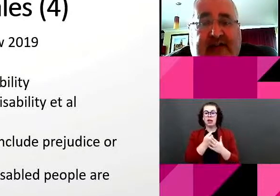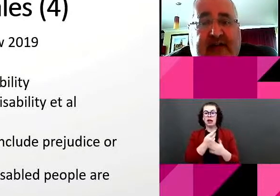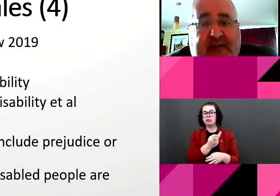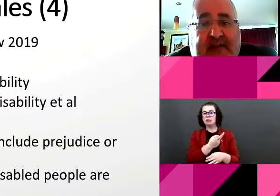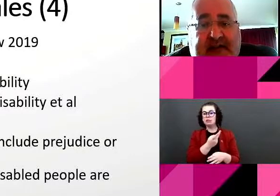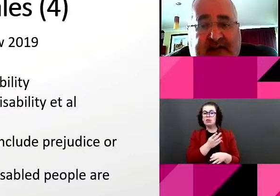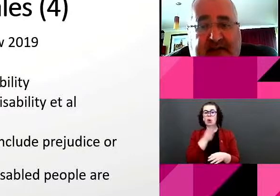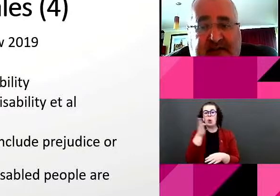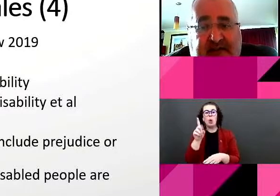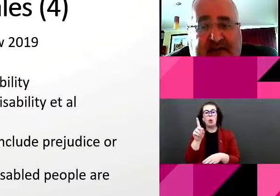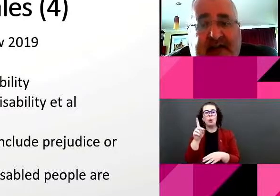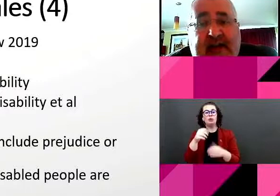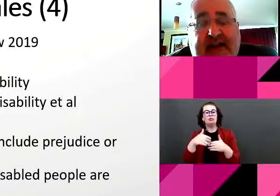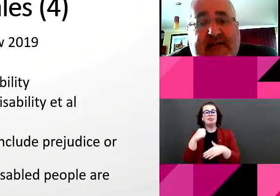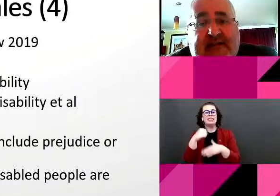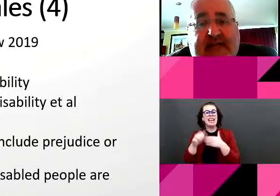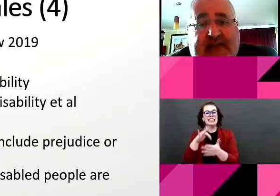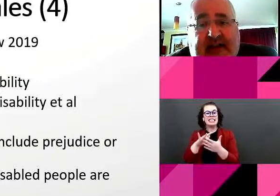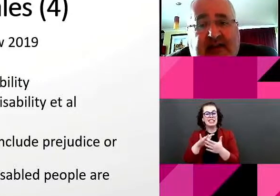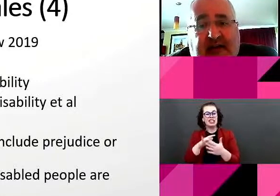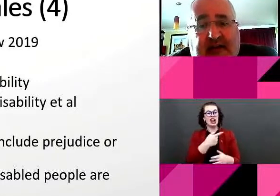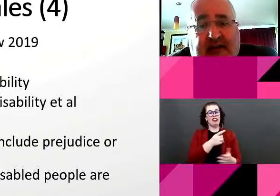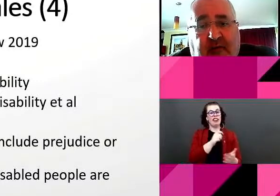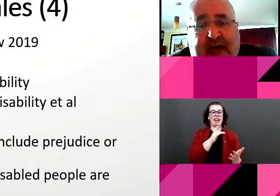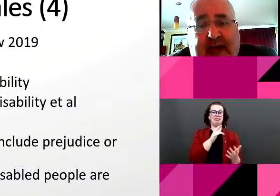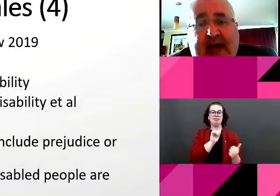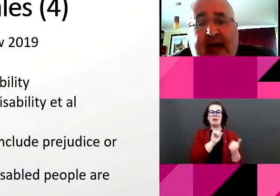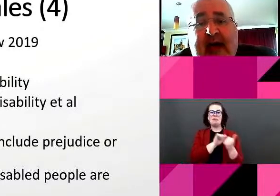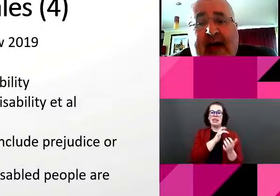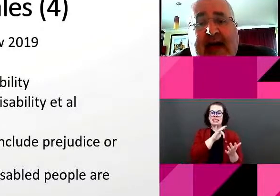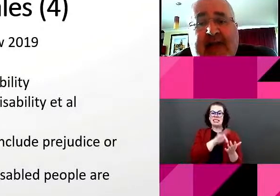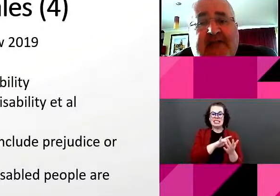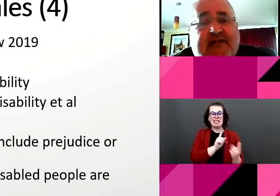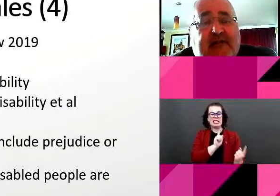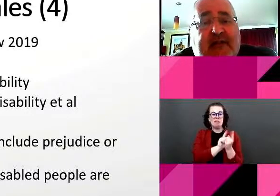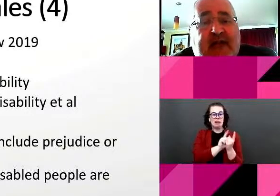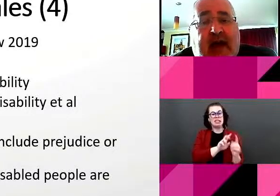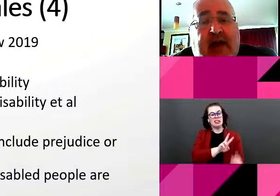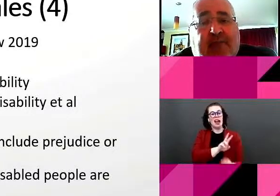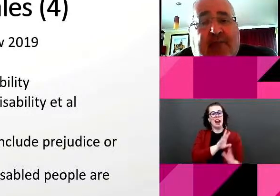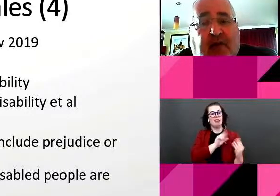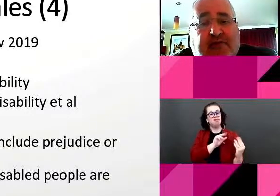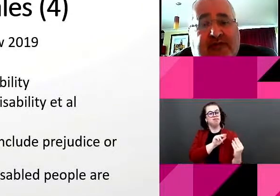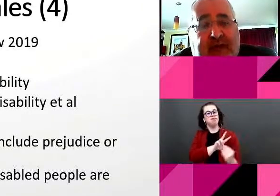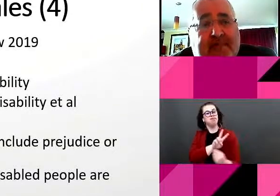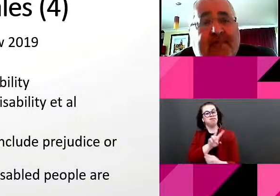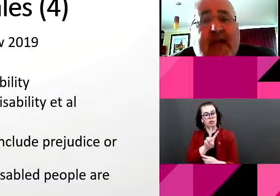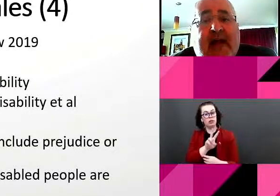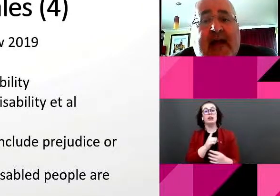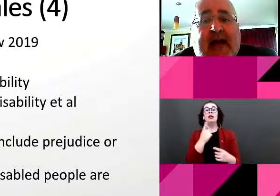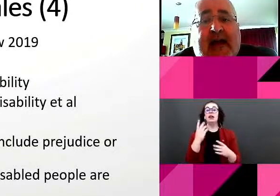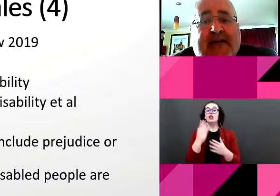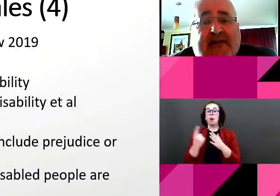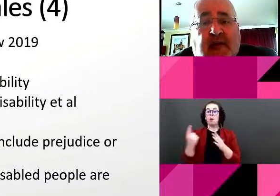centre together, they meet and have a chat in the city centre on their way, and somebody approached them,